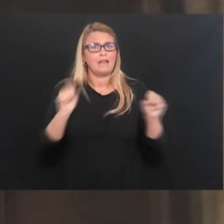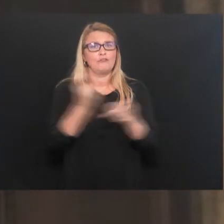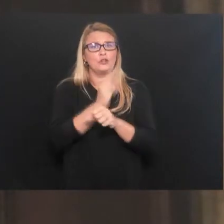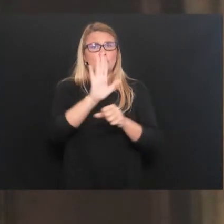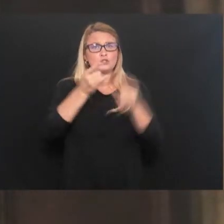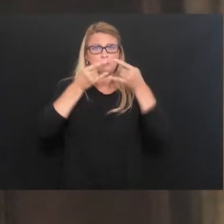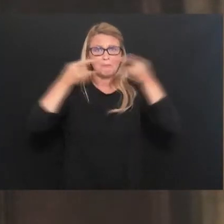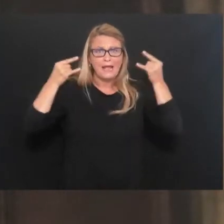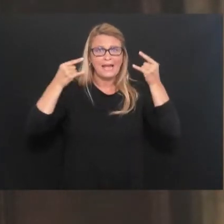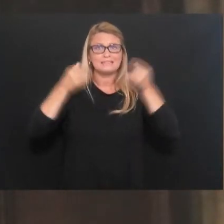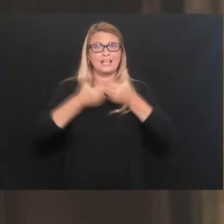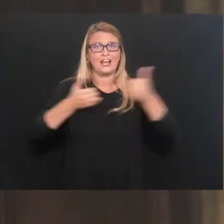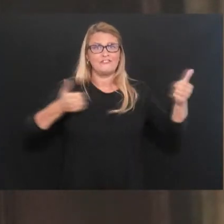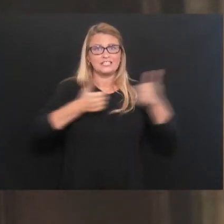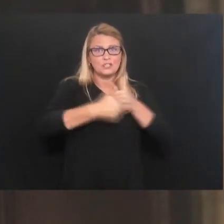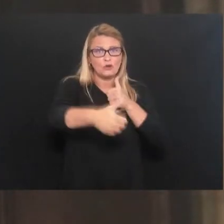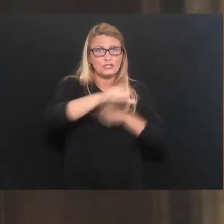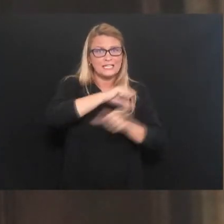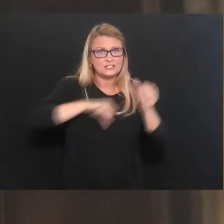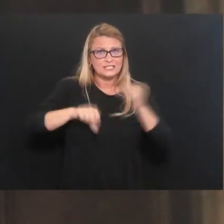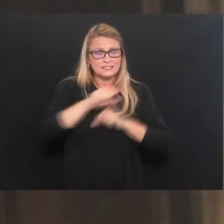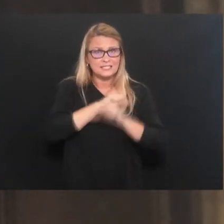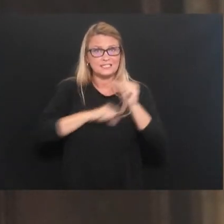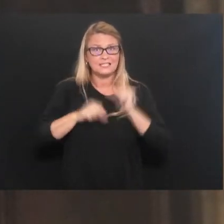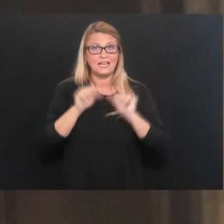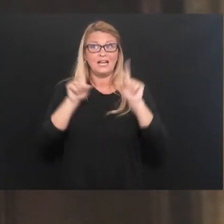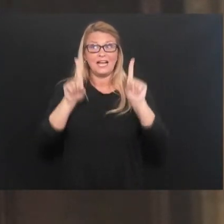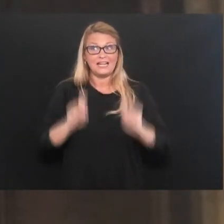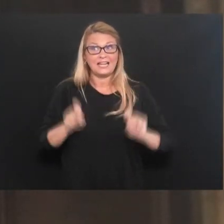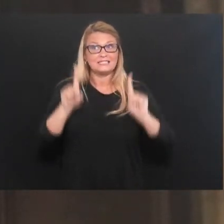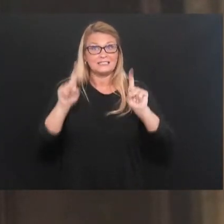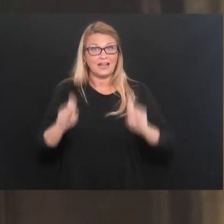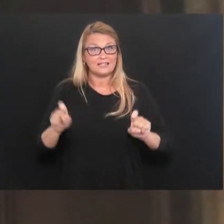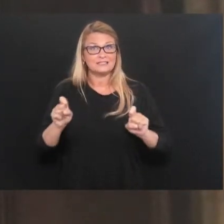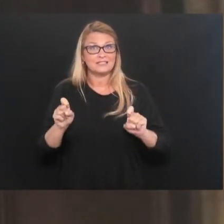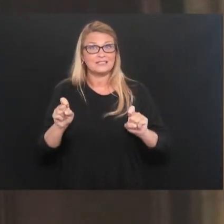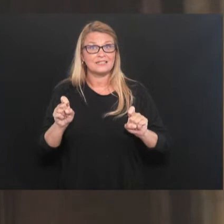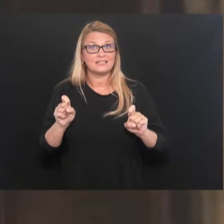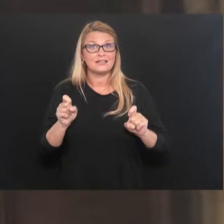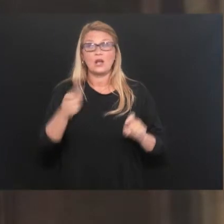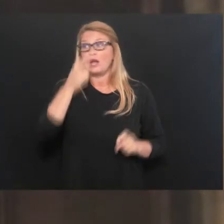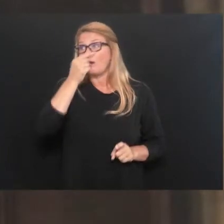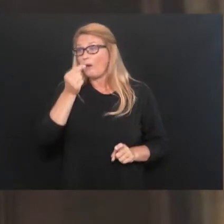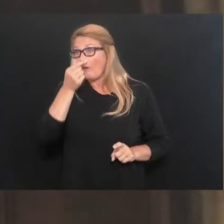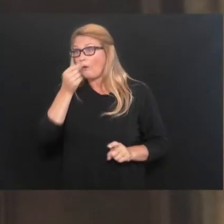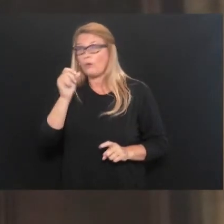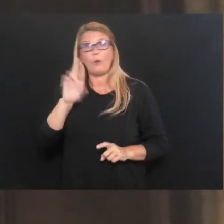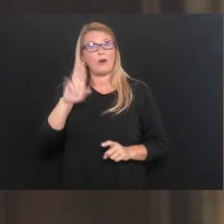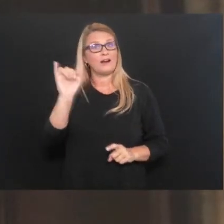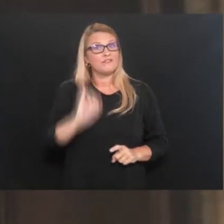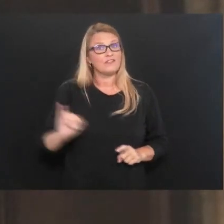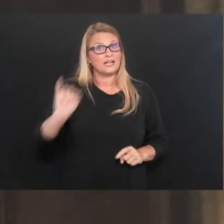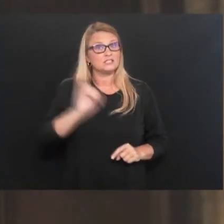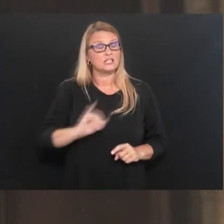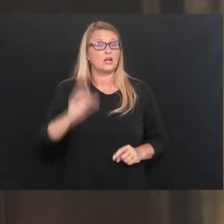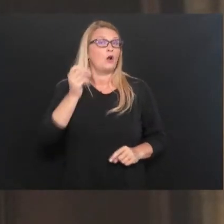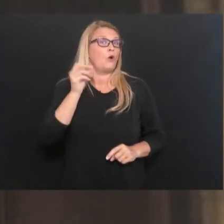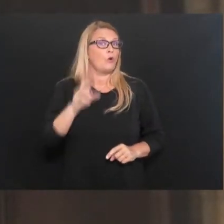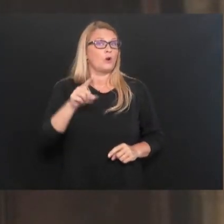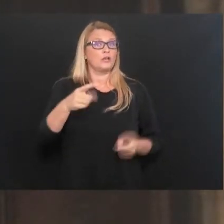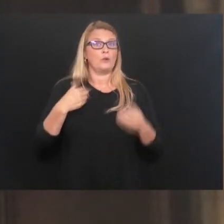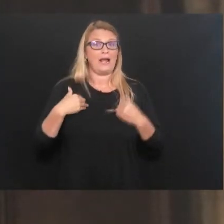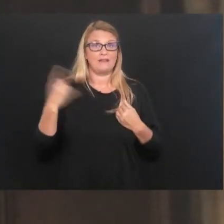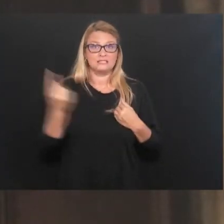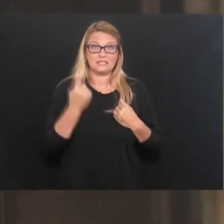physical distancing, and get tested if you have any symptoms of cold or infection, or if you're around somebody